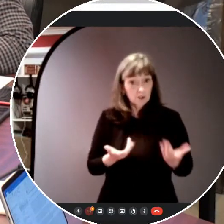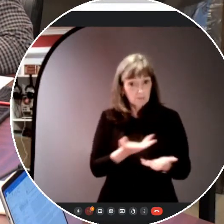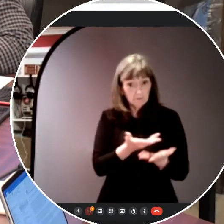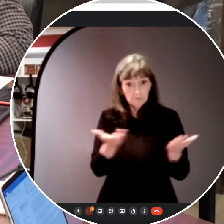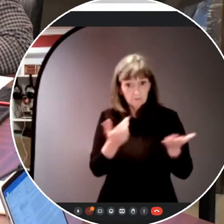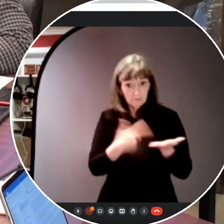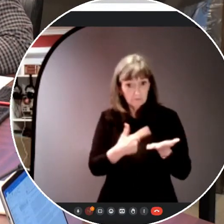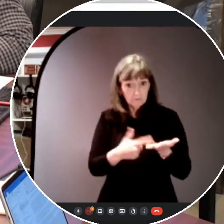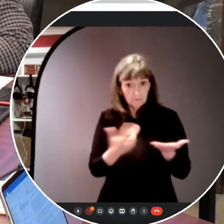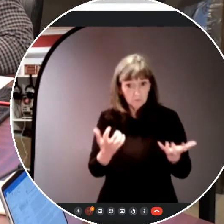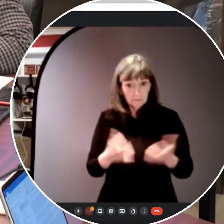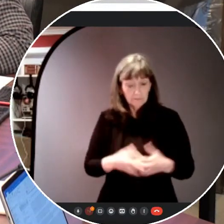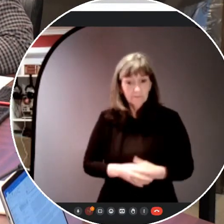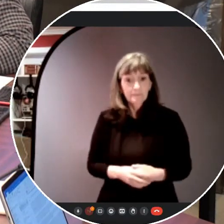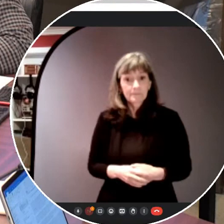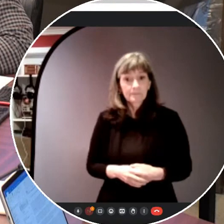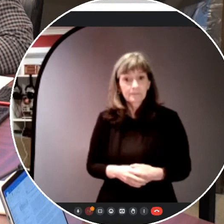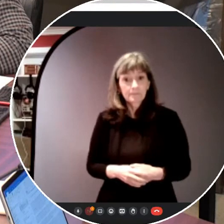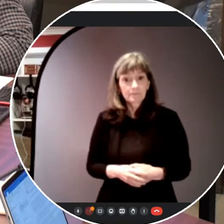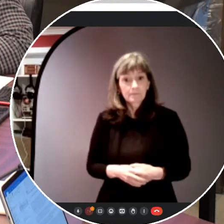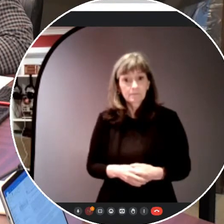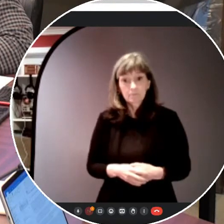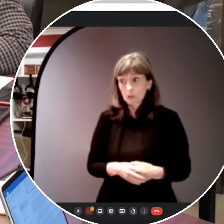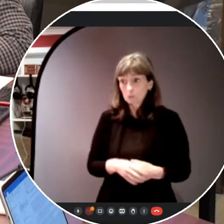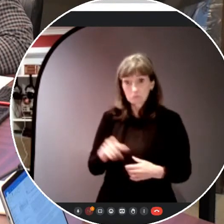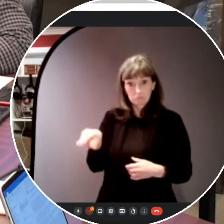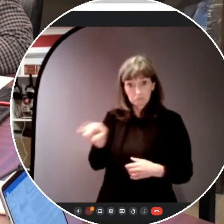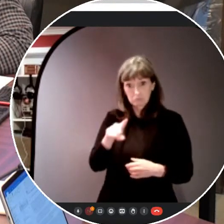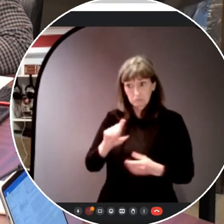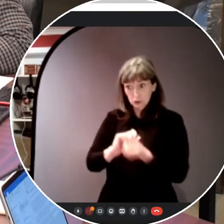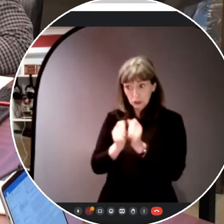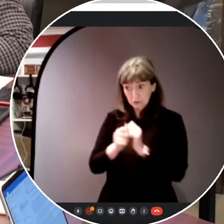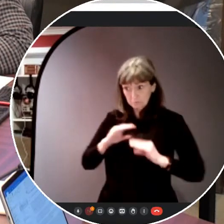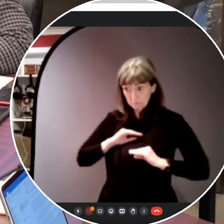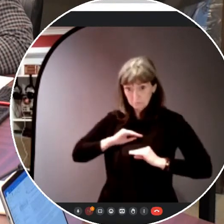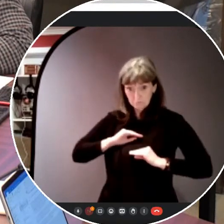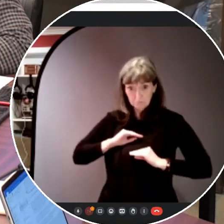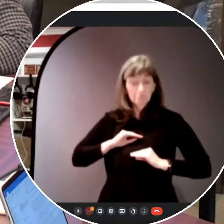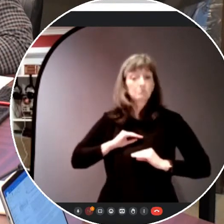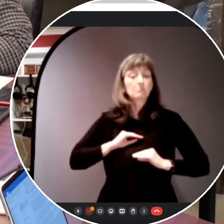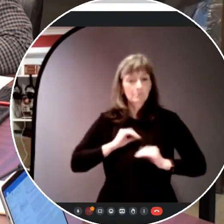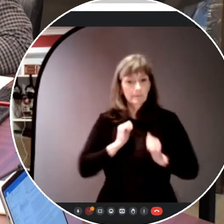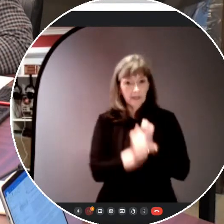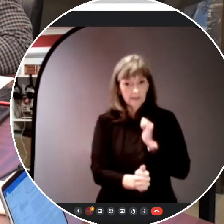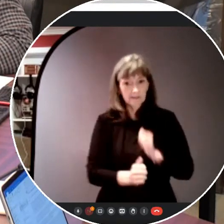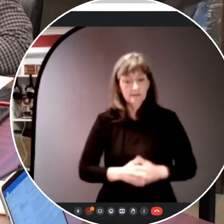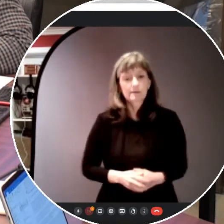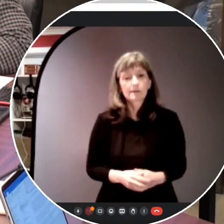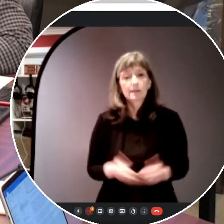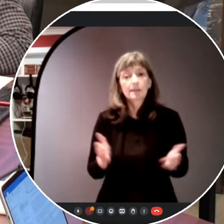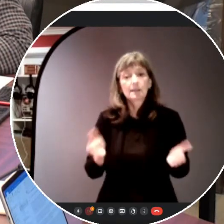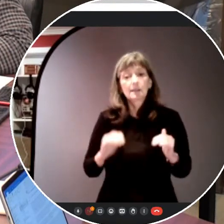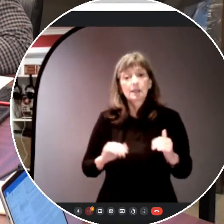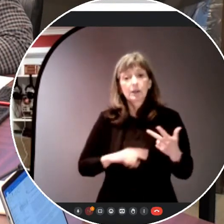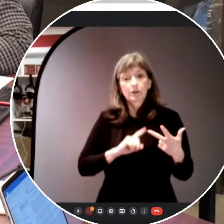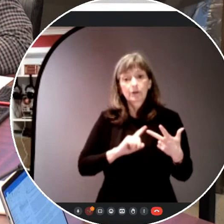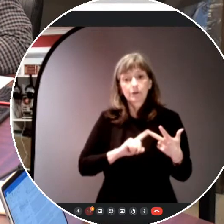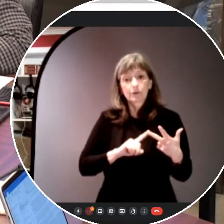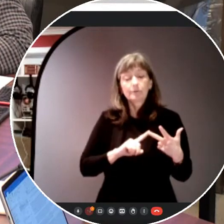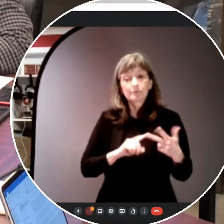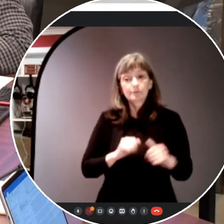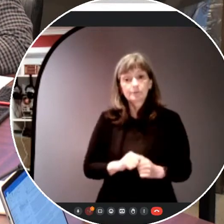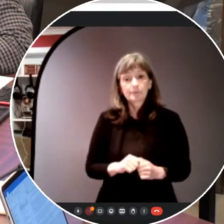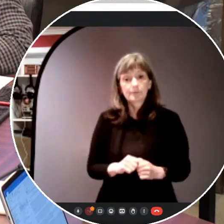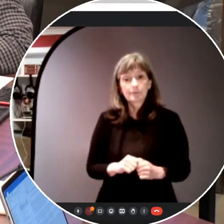discuss? Is everybody all right with the changes? Okay, all right, carried. We'll move to our third item of business, which is a consideration